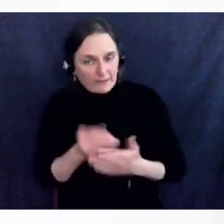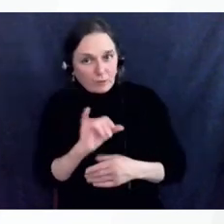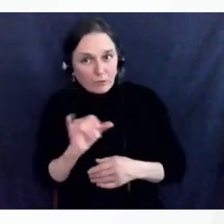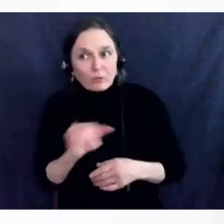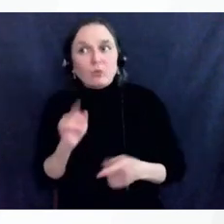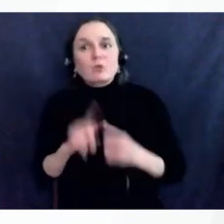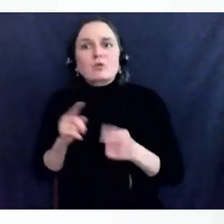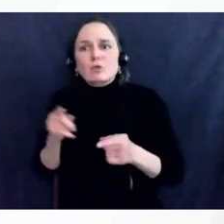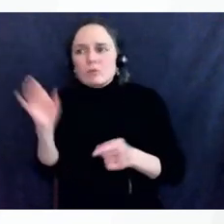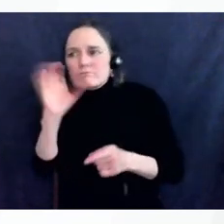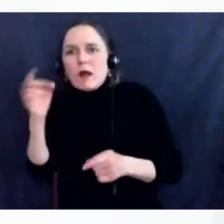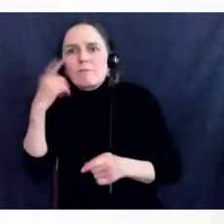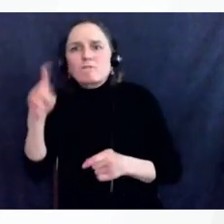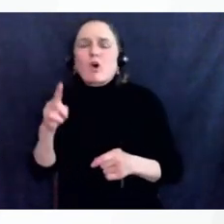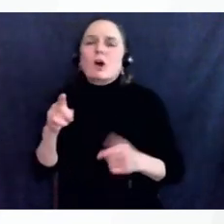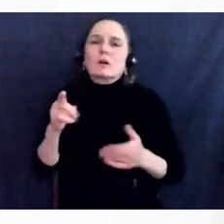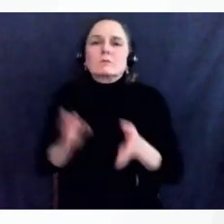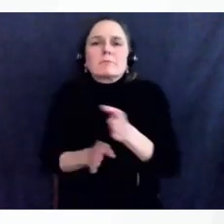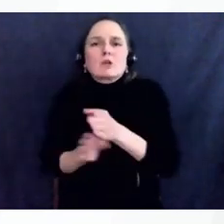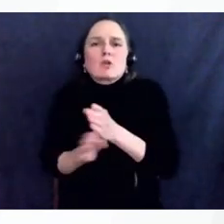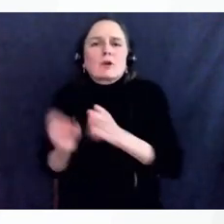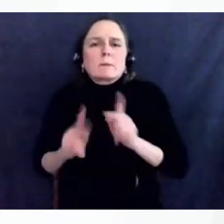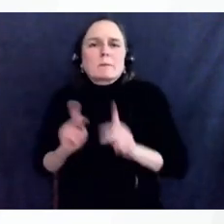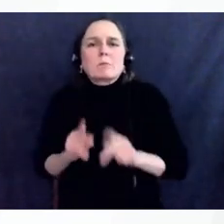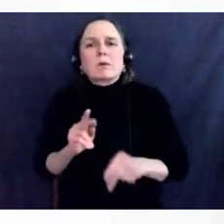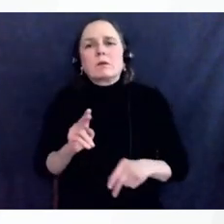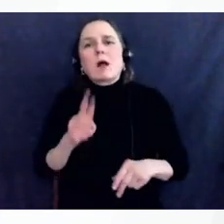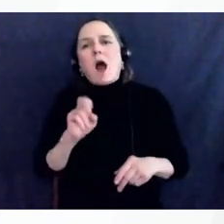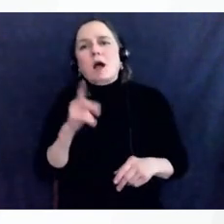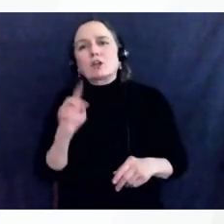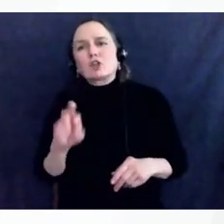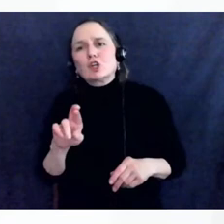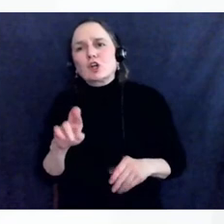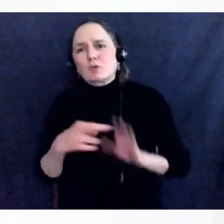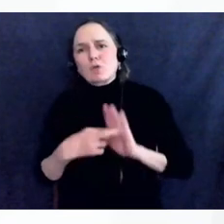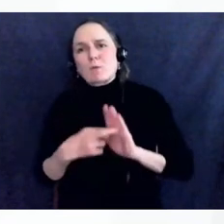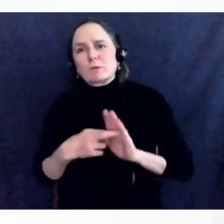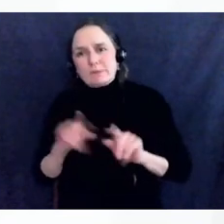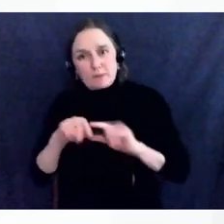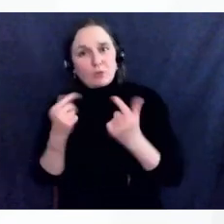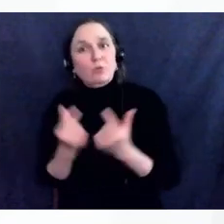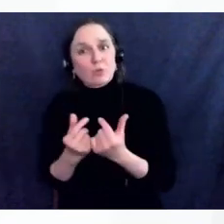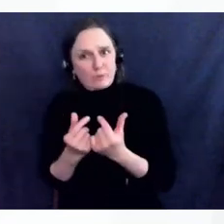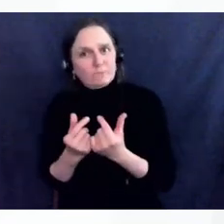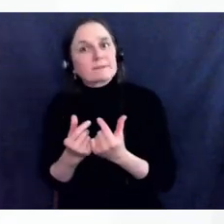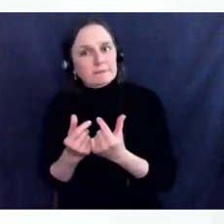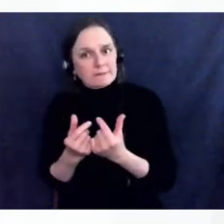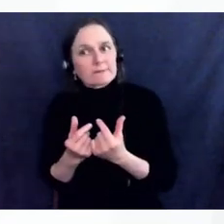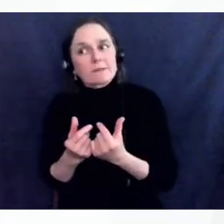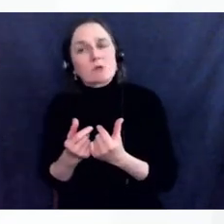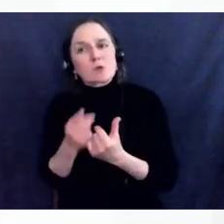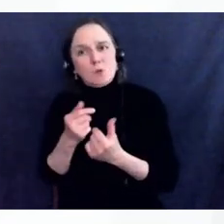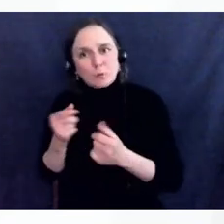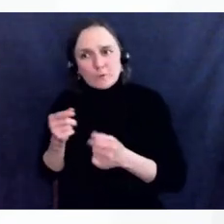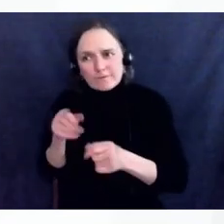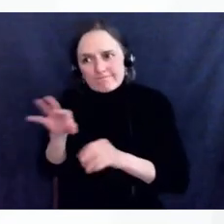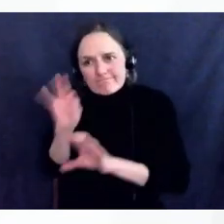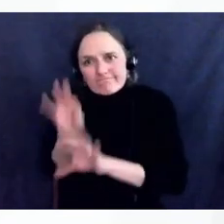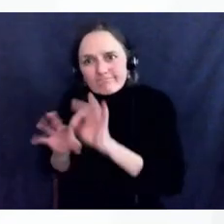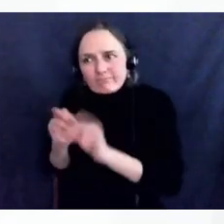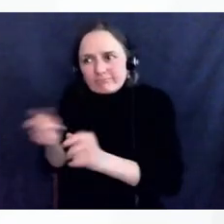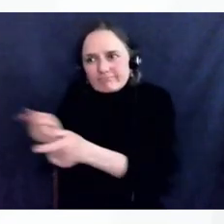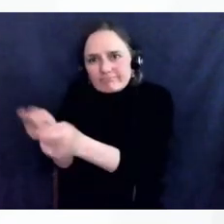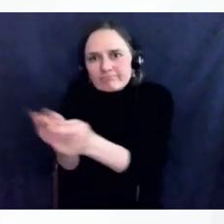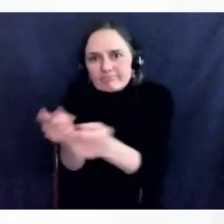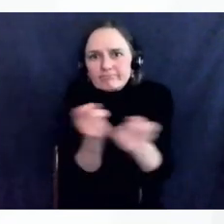and qualifications to become STEM faculty at research universities, including the University of Washington.